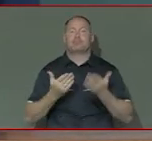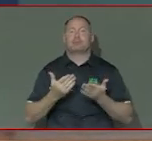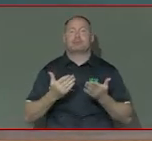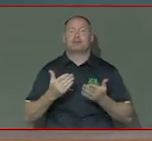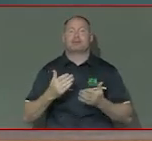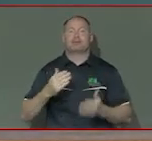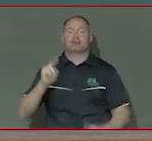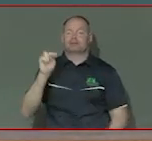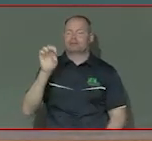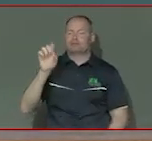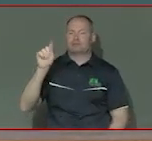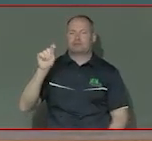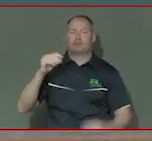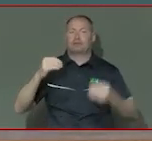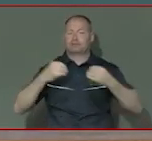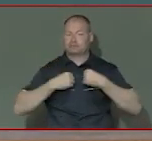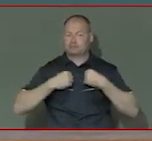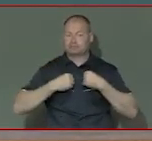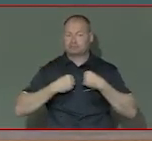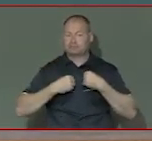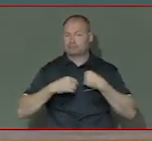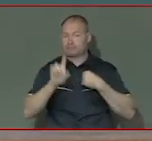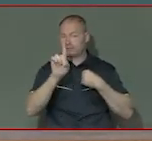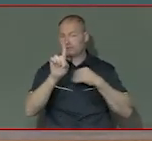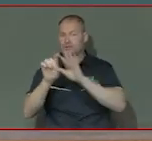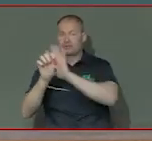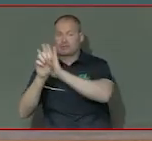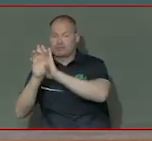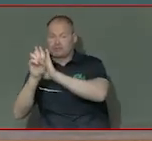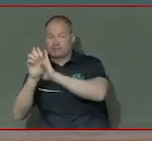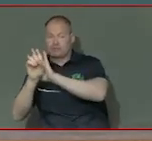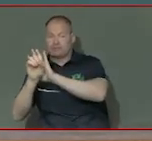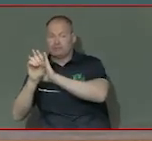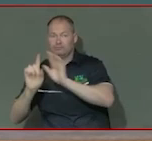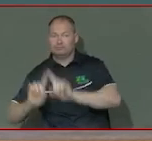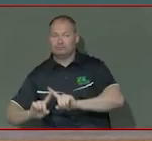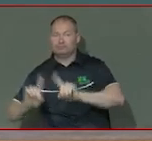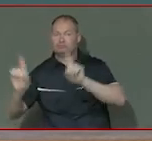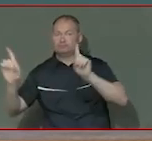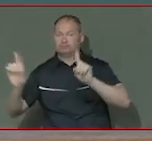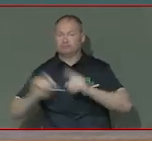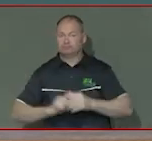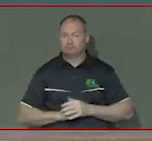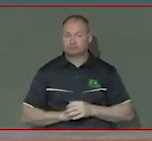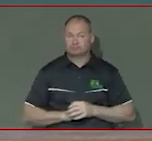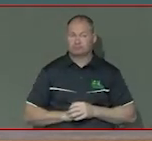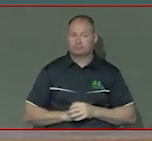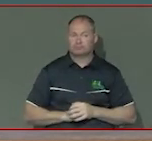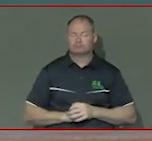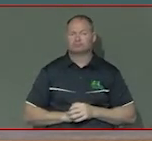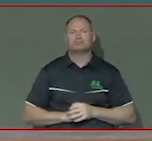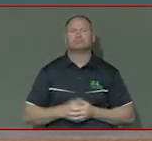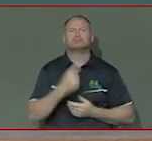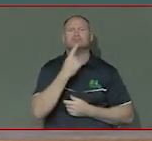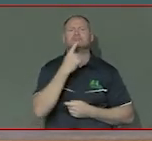cents, and the market price is 320 cents, what does this tell